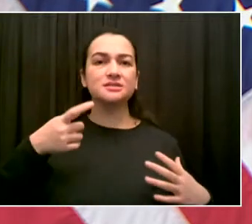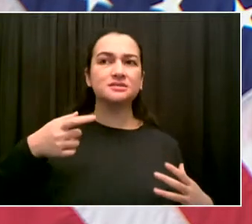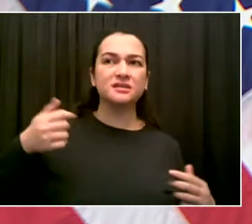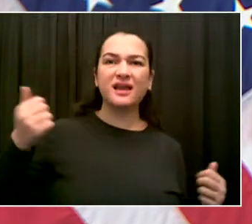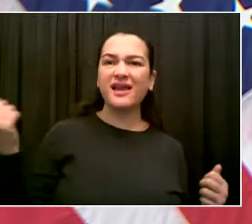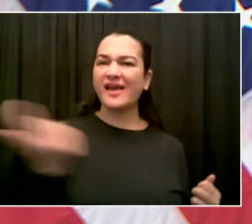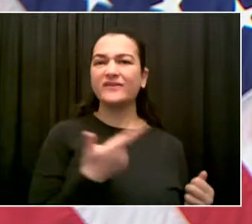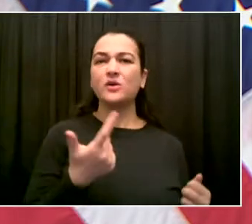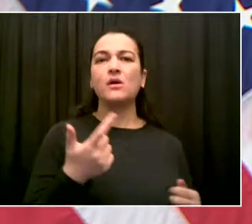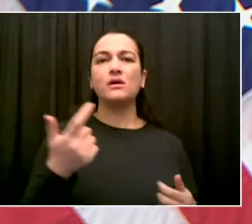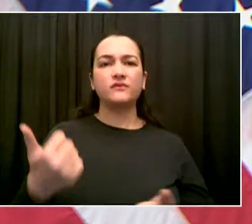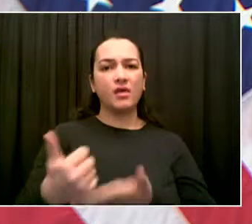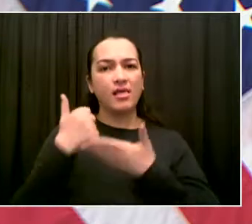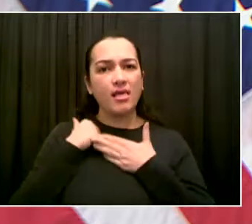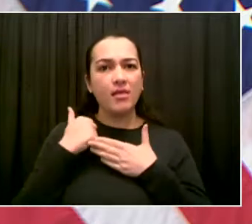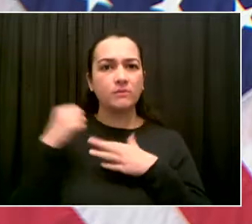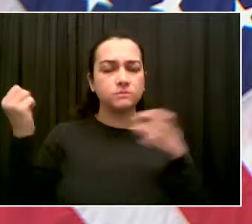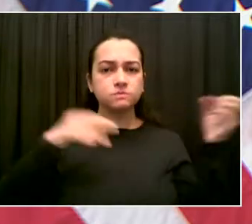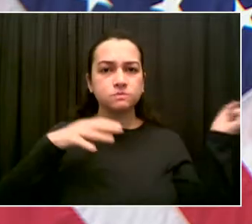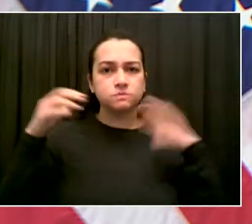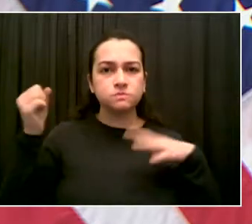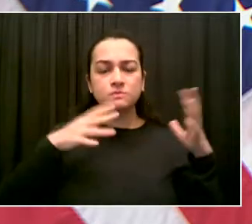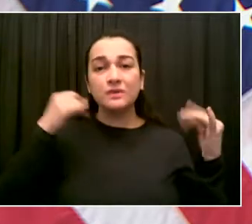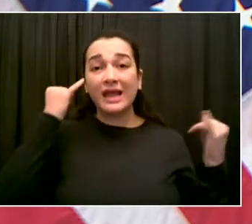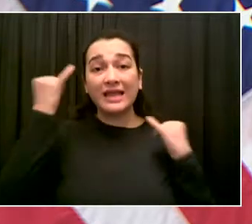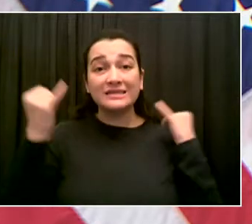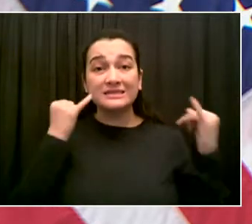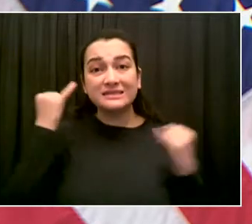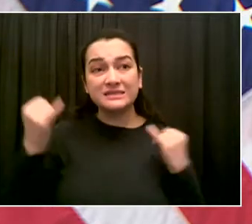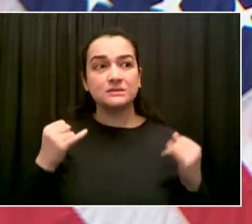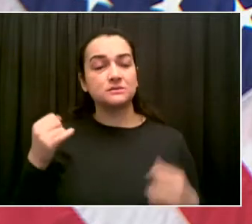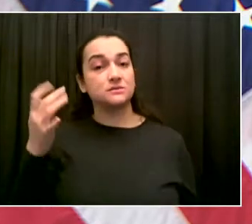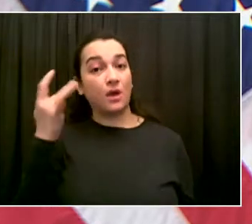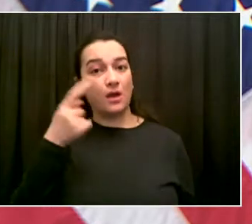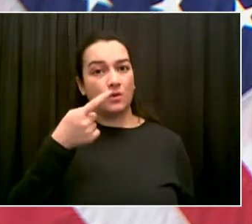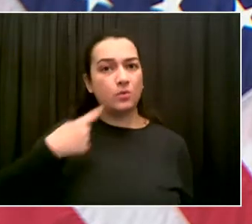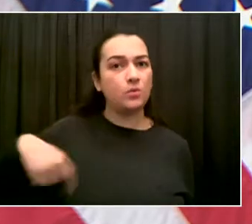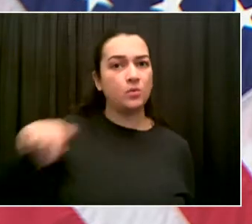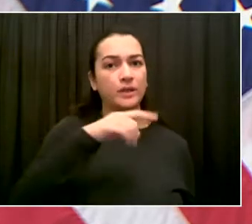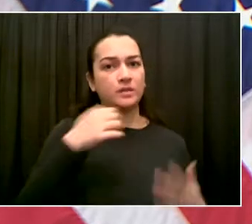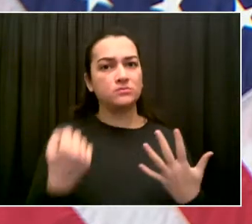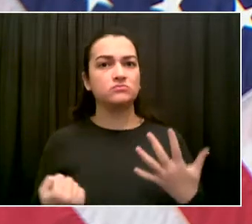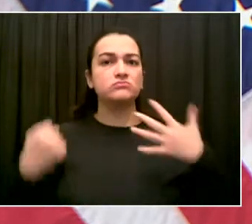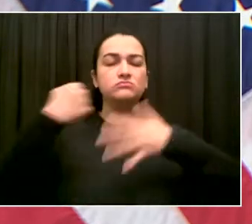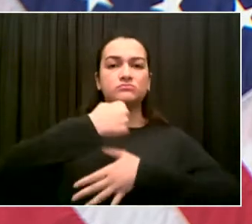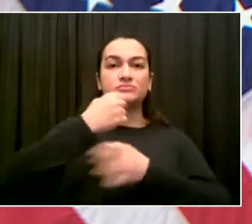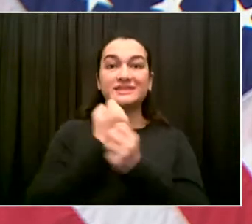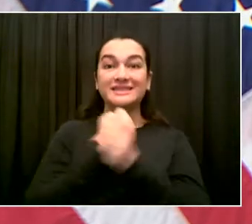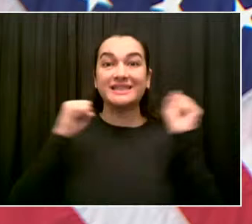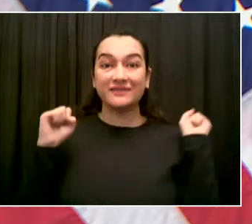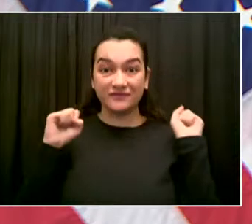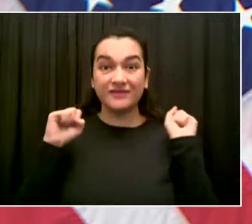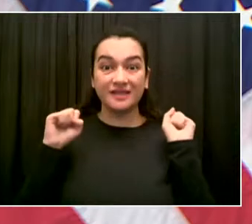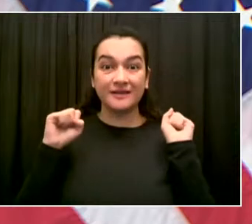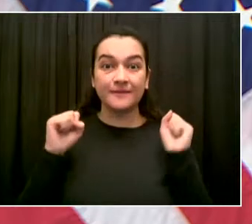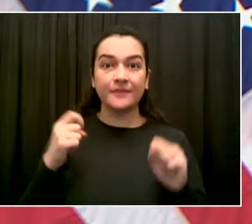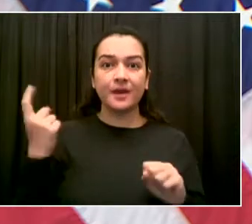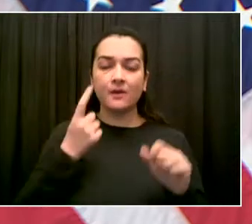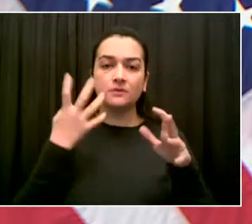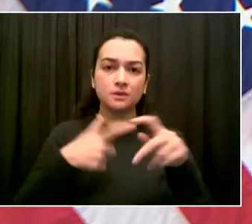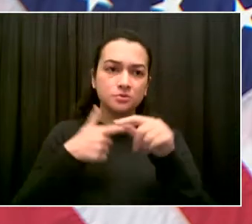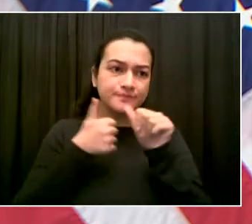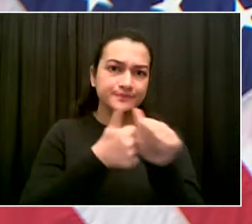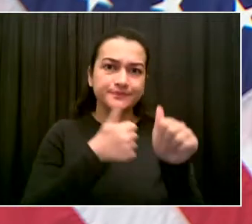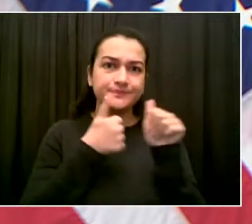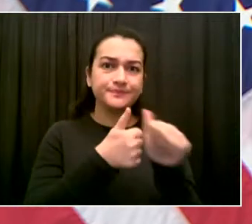working. We have said since the beginning of this pandemic that we will make science-driven adjustments as our public health experts learn